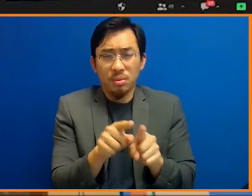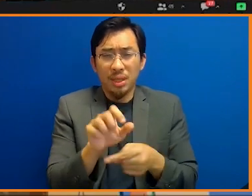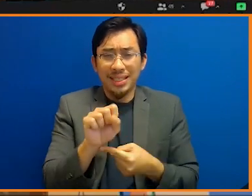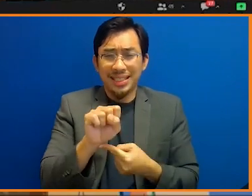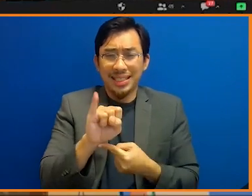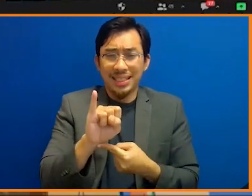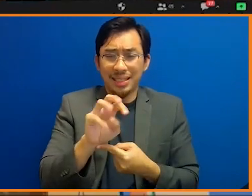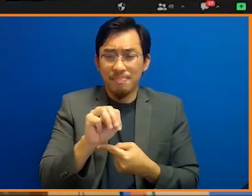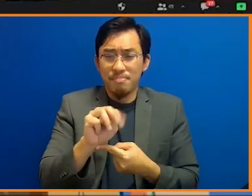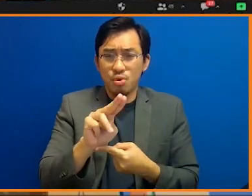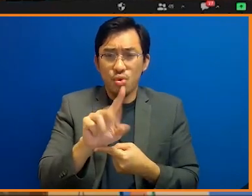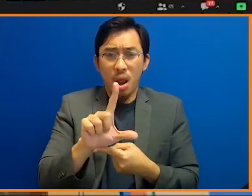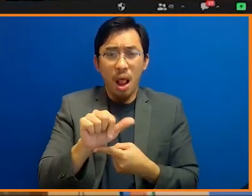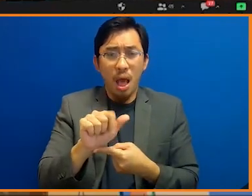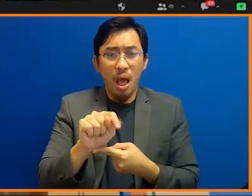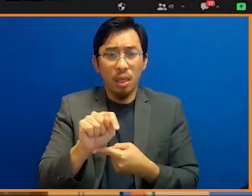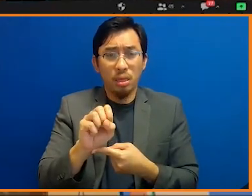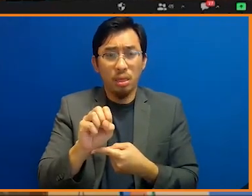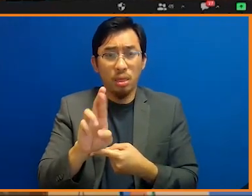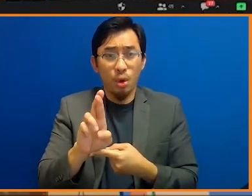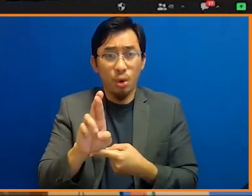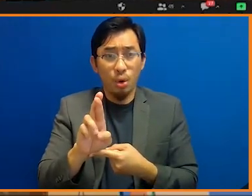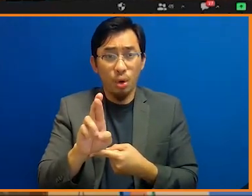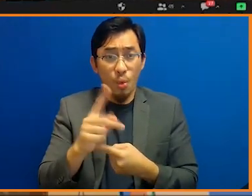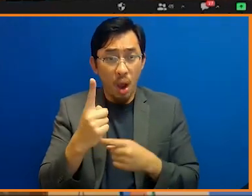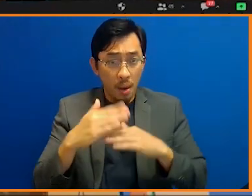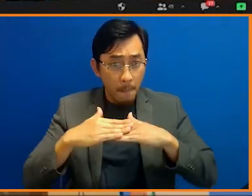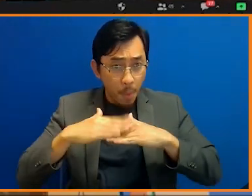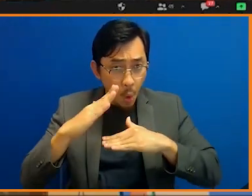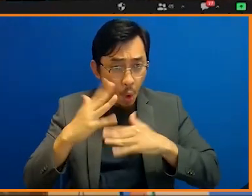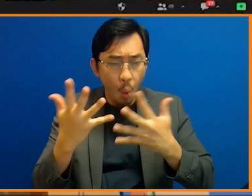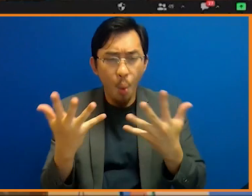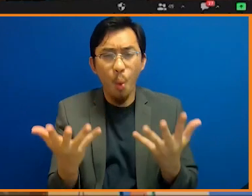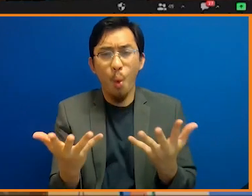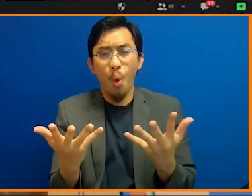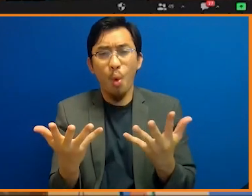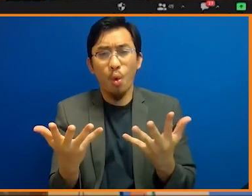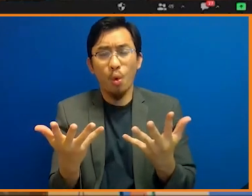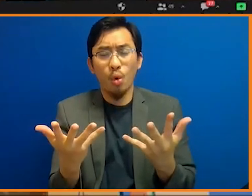more than one faults for the simulate